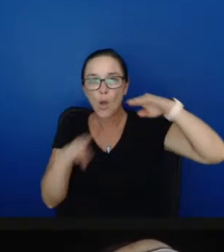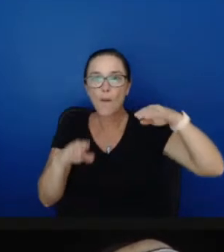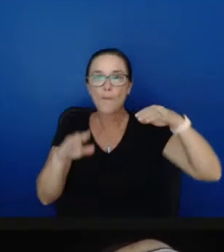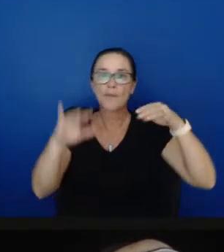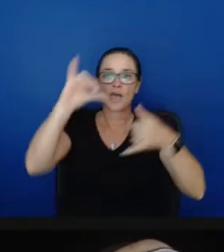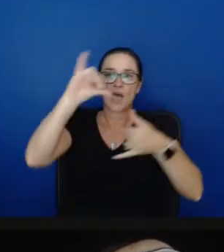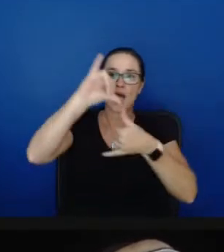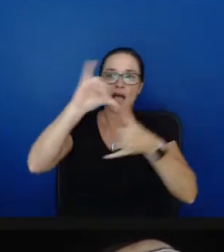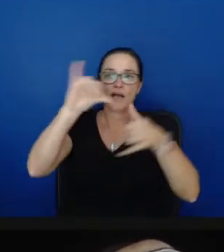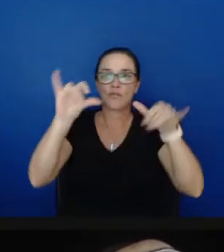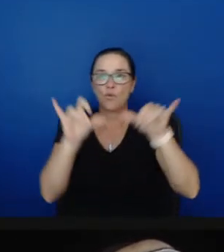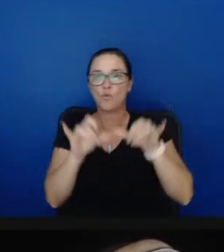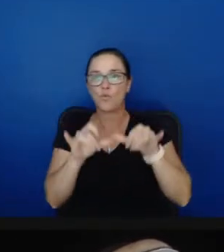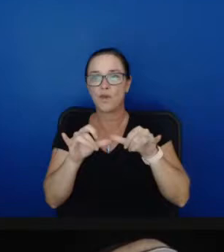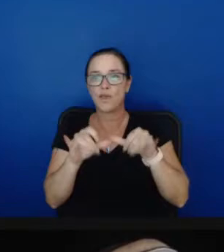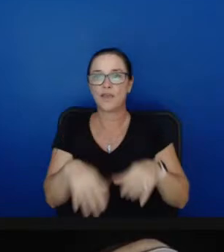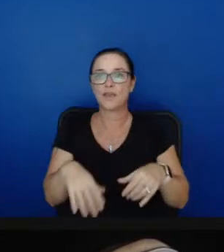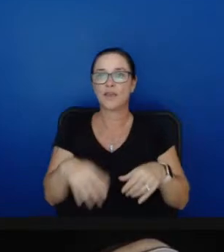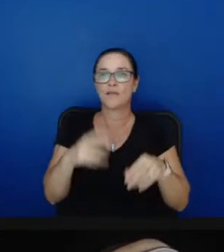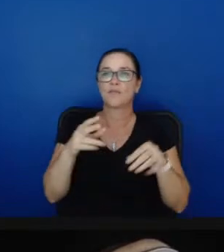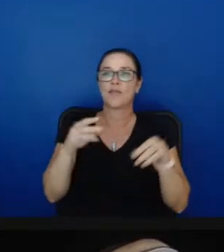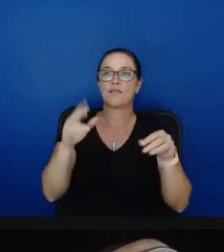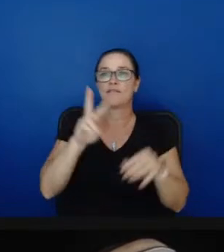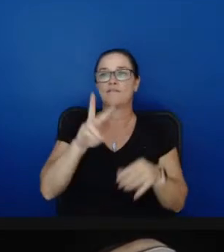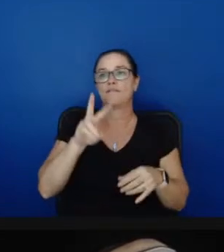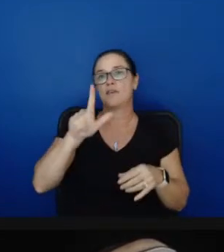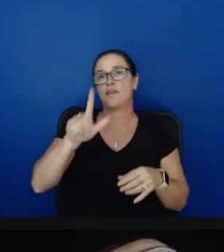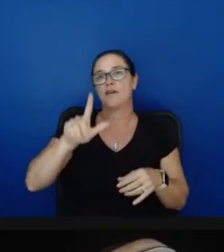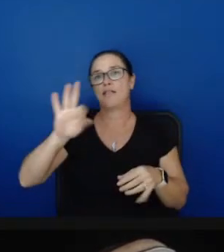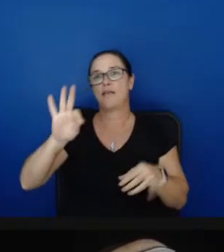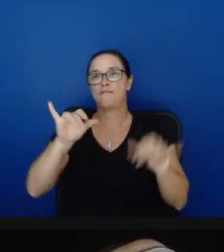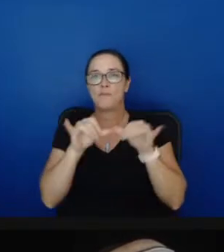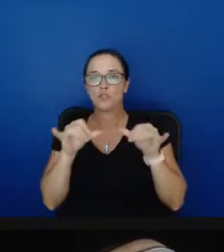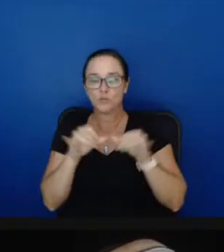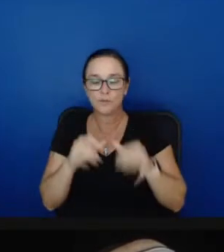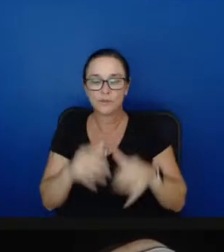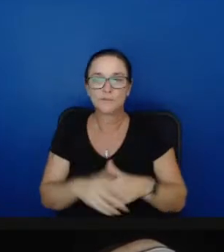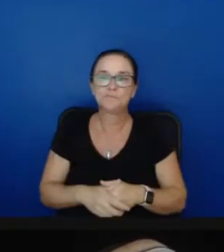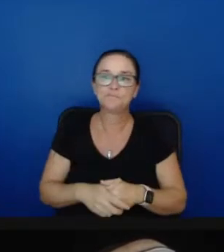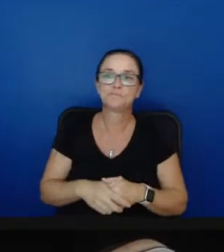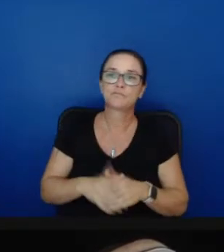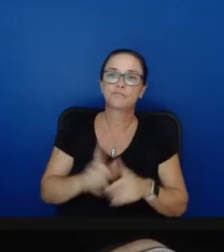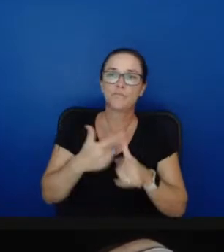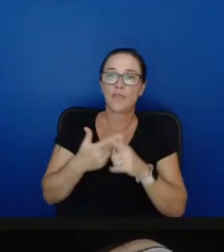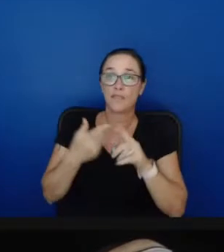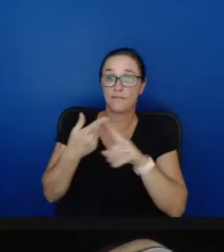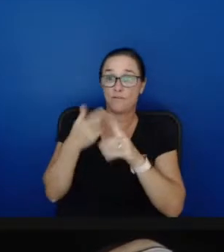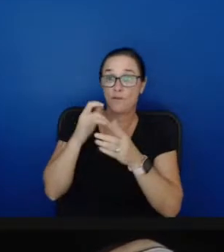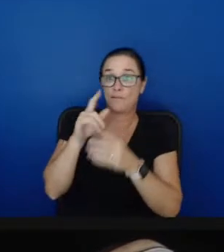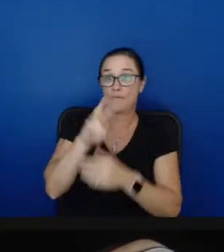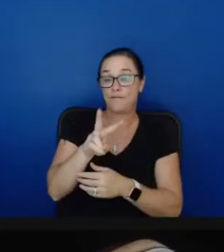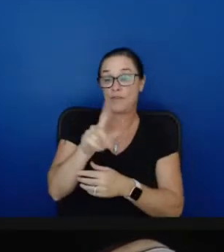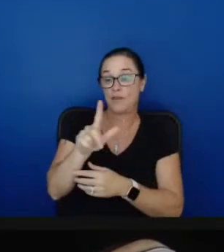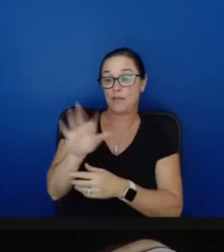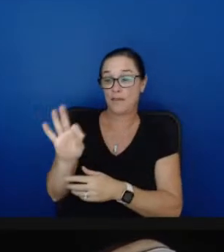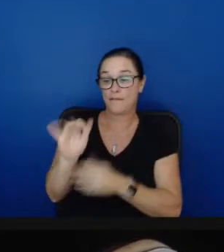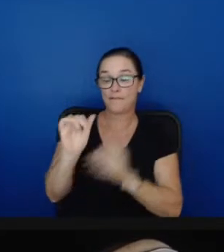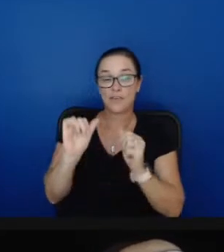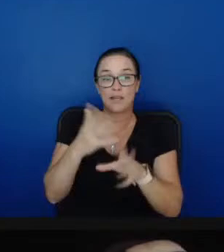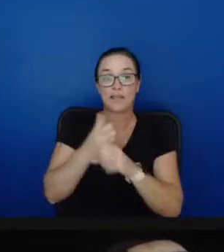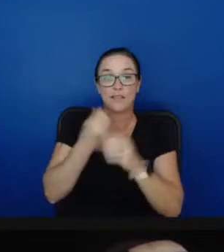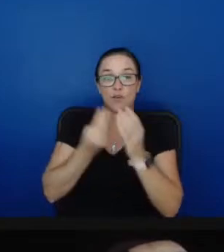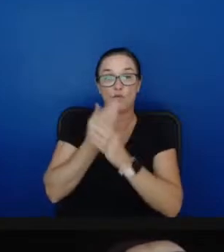from VLF, very low frequency measurement there. And from that, they can get then the eruption